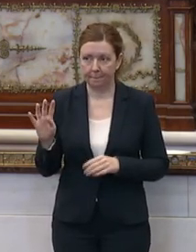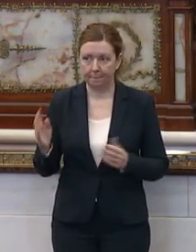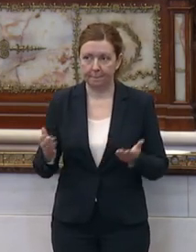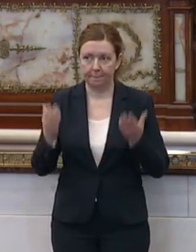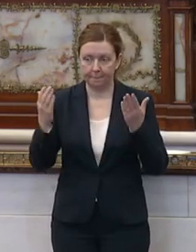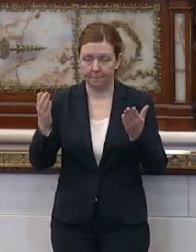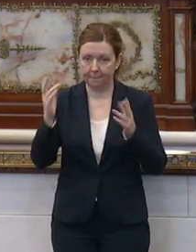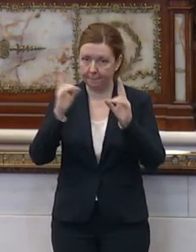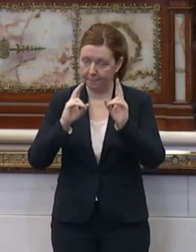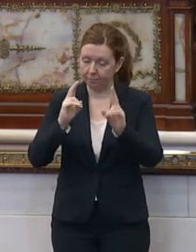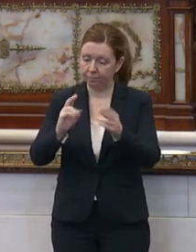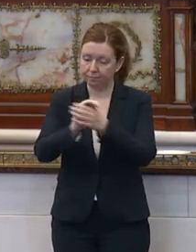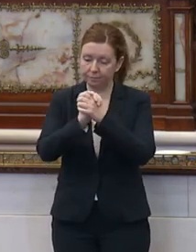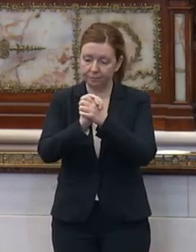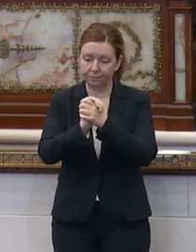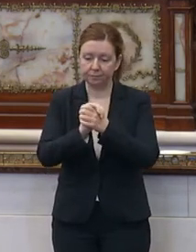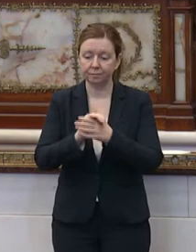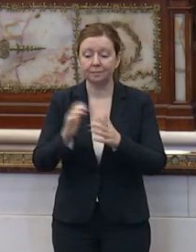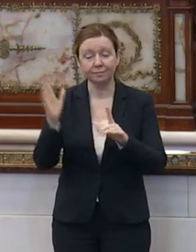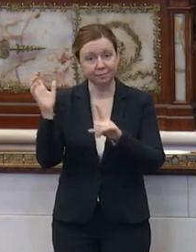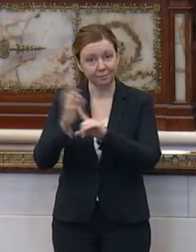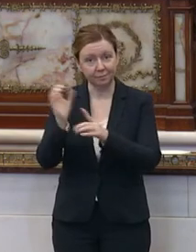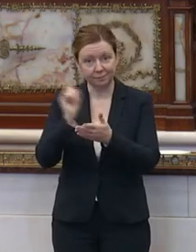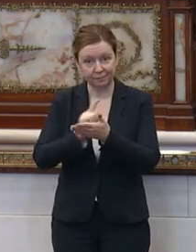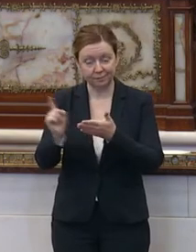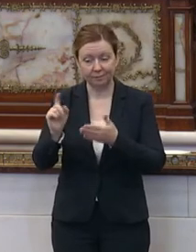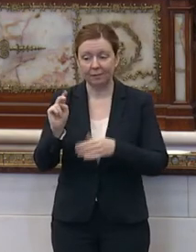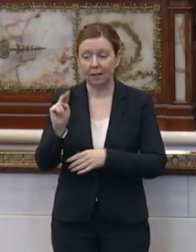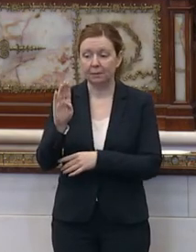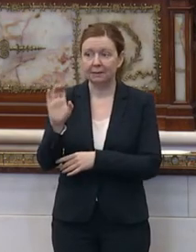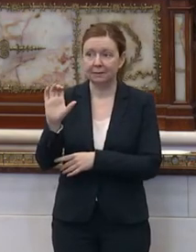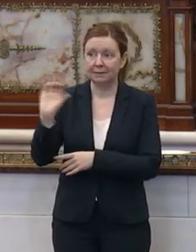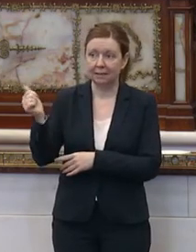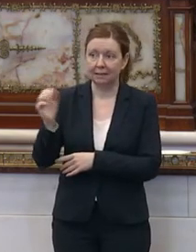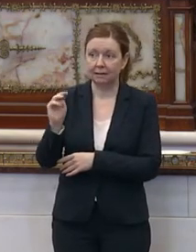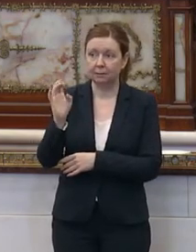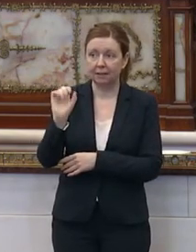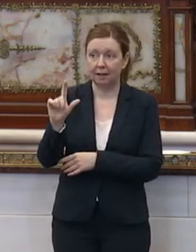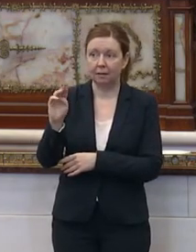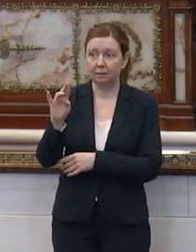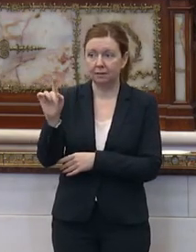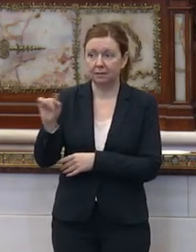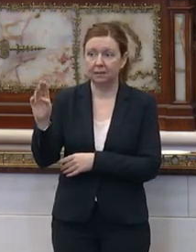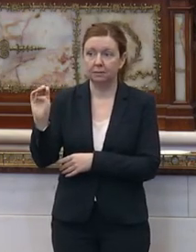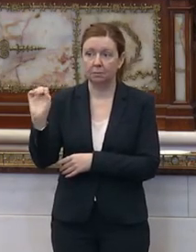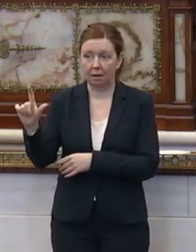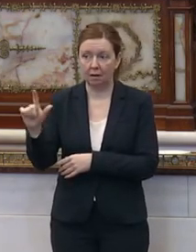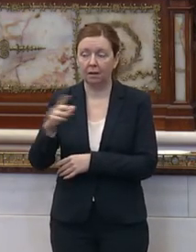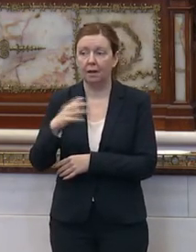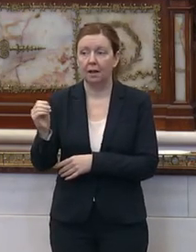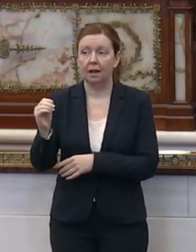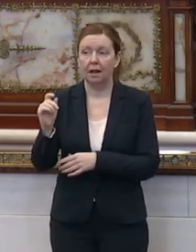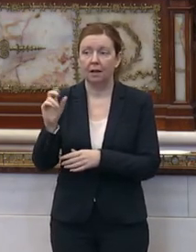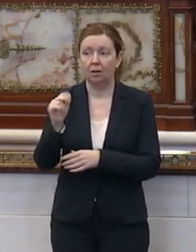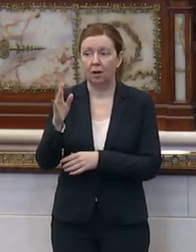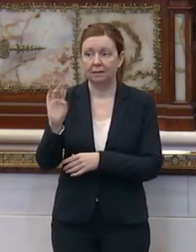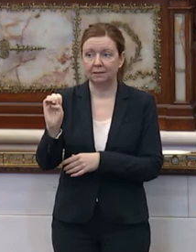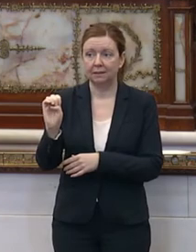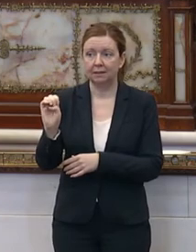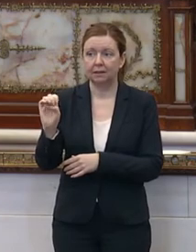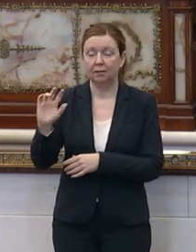entitled a resolution honoring and congratulating Champion of the Week, NBC10's Miguel Martinez-Bau and Augustine